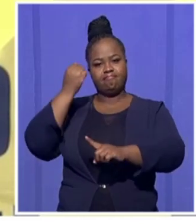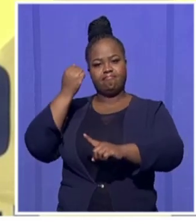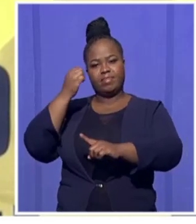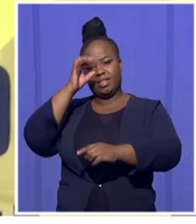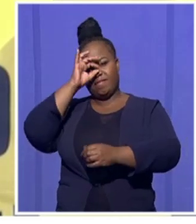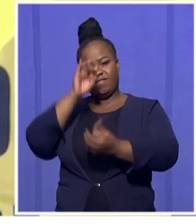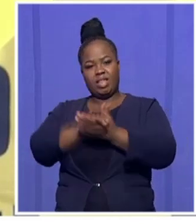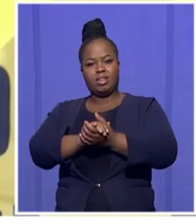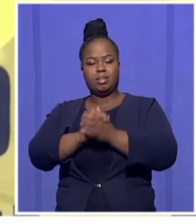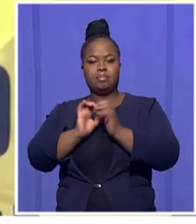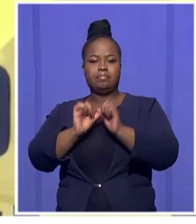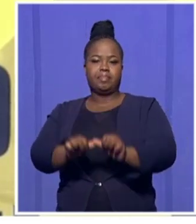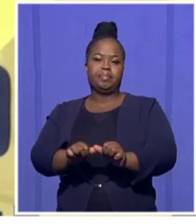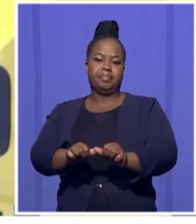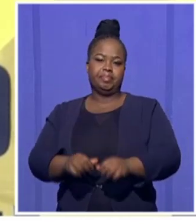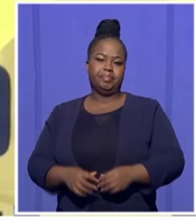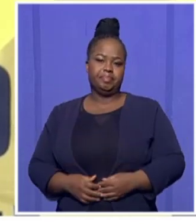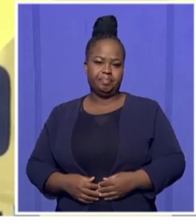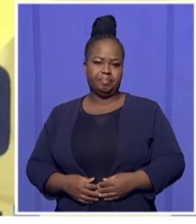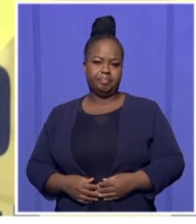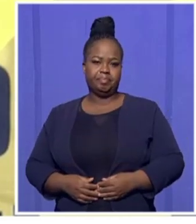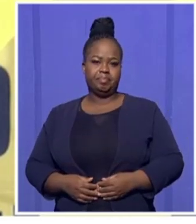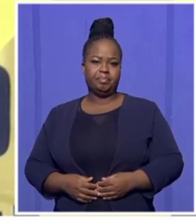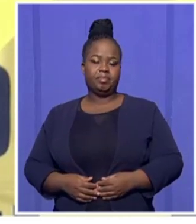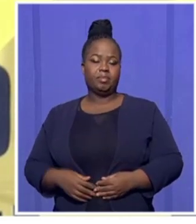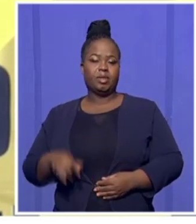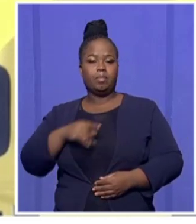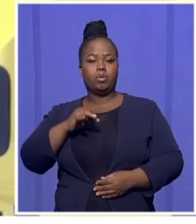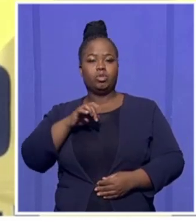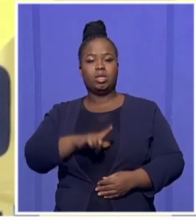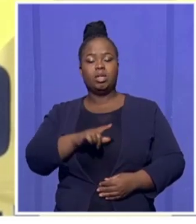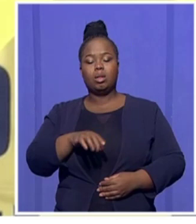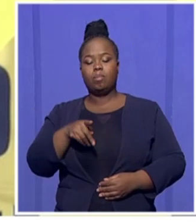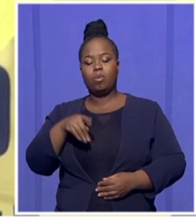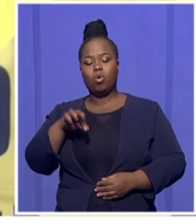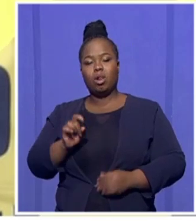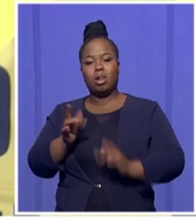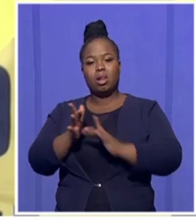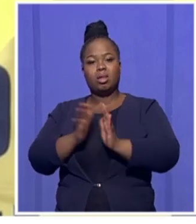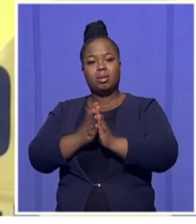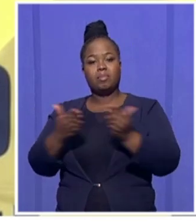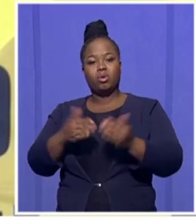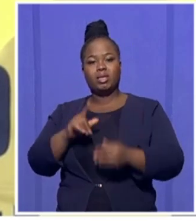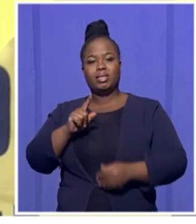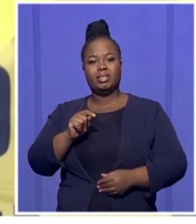faith. Apostle Paul says in the book of Timothy,